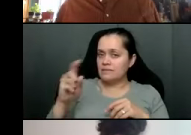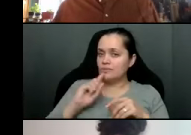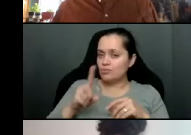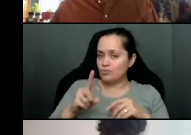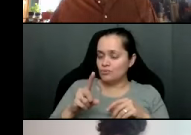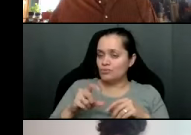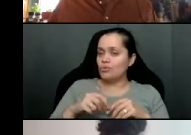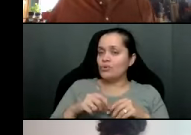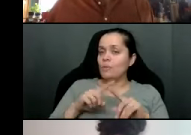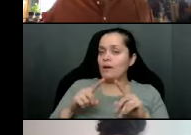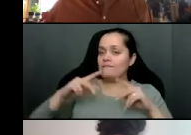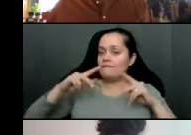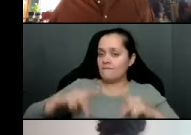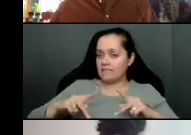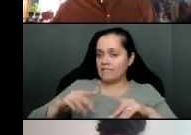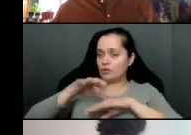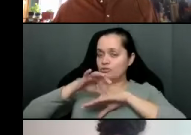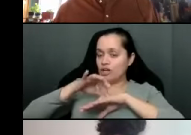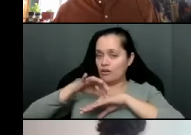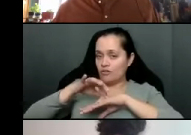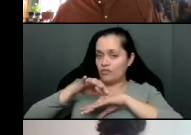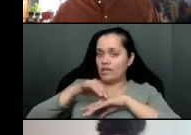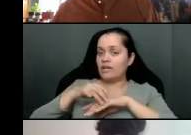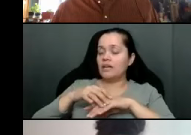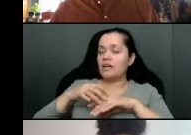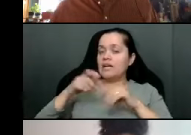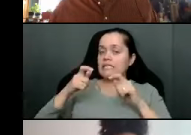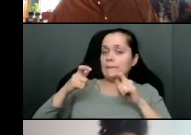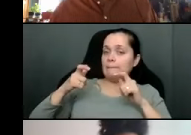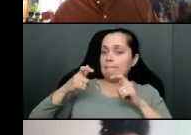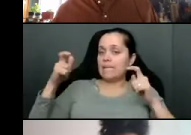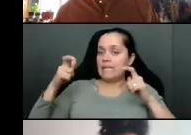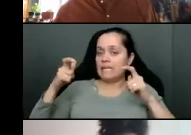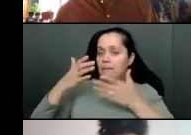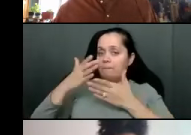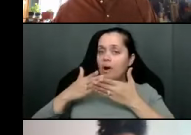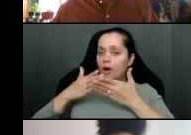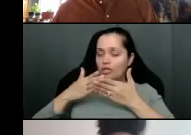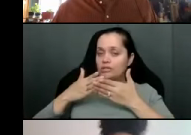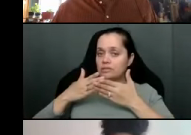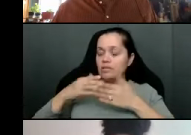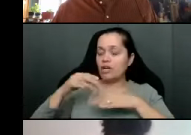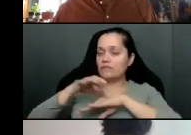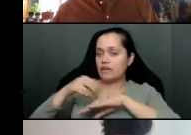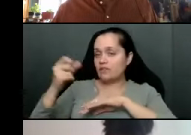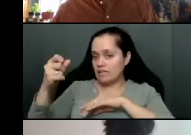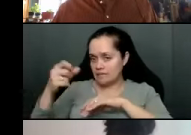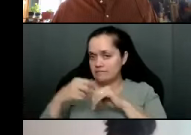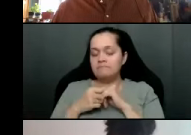fact, physical geography is a big section of geography.